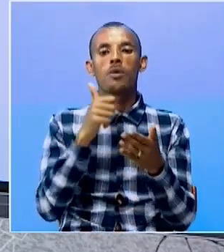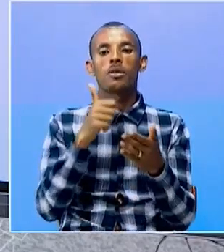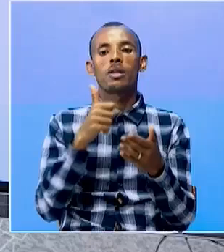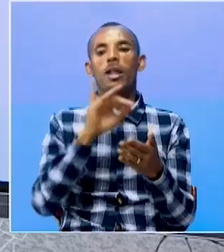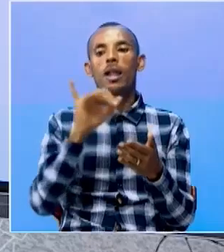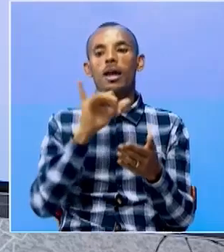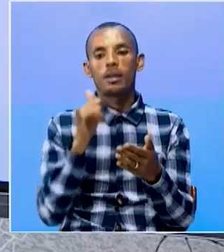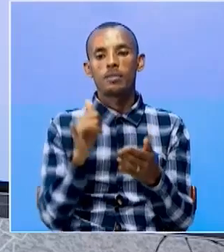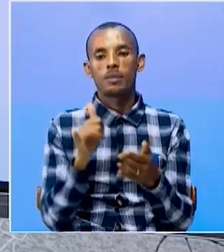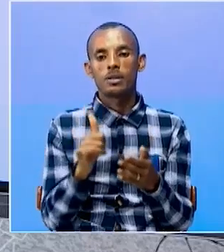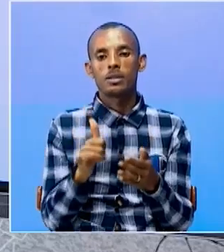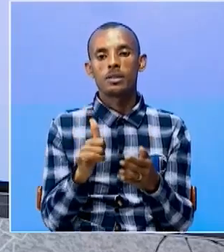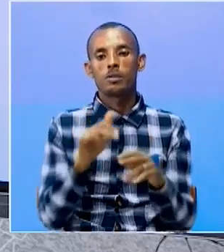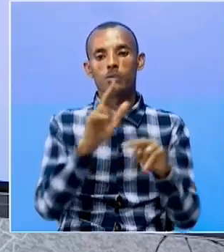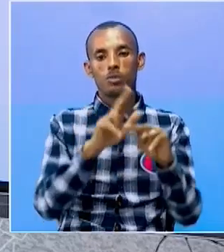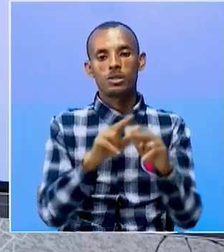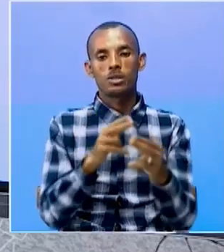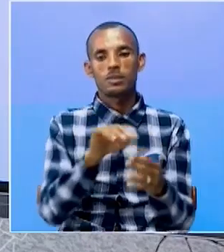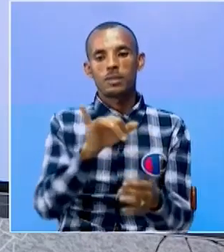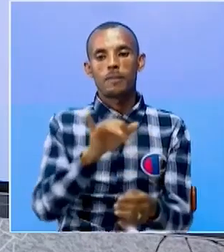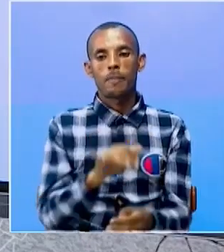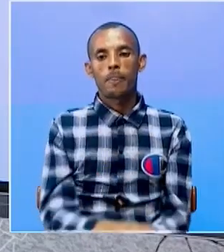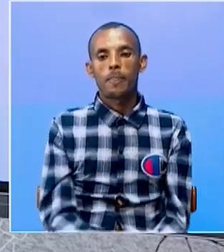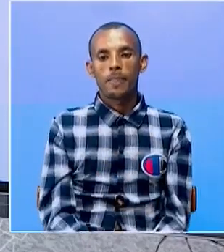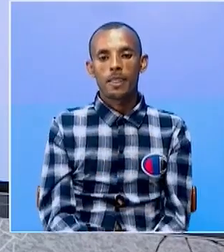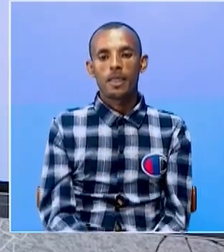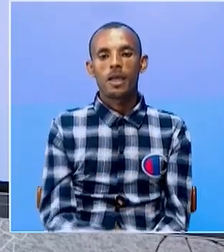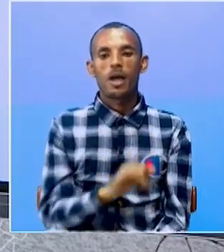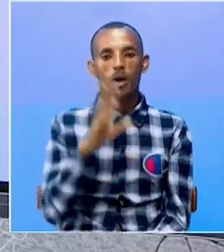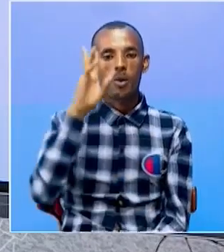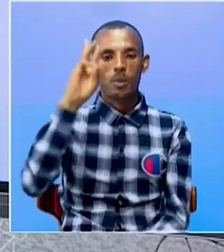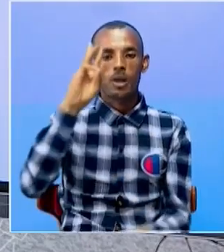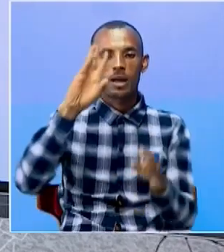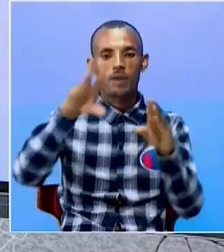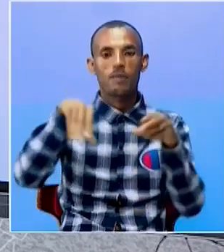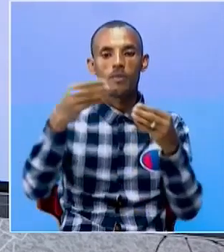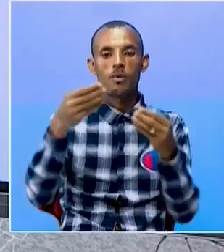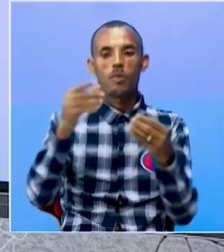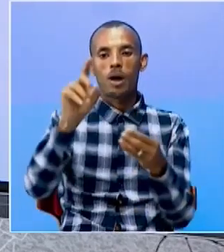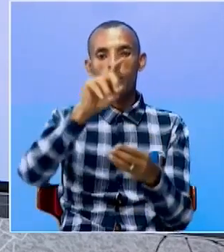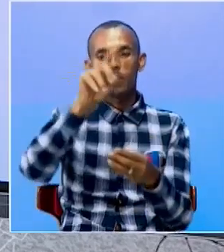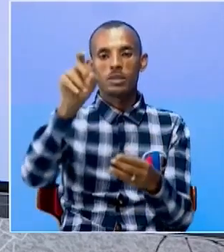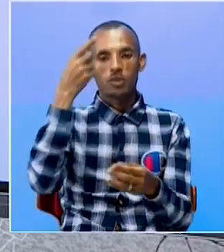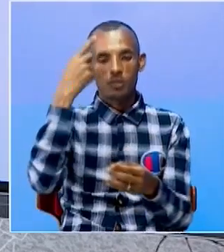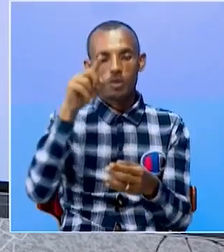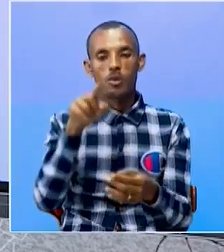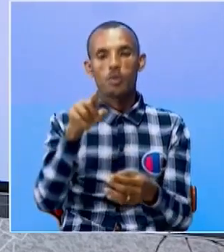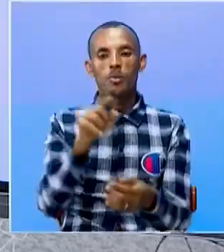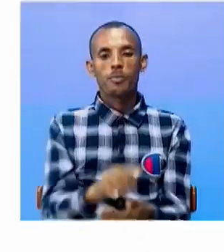Simply, we leave the answer as it is. Now, I will give you one question for you.